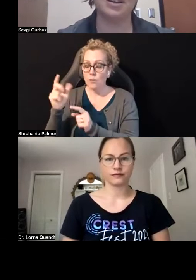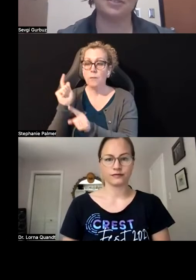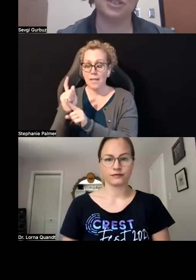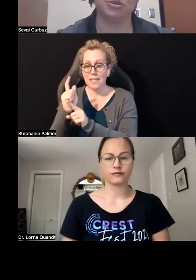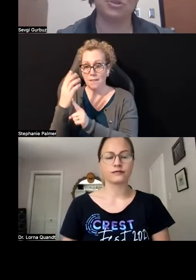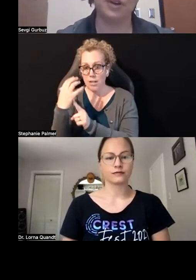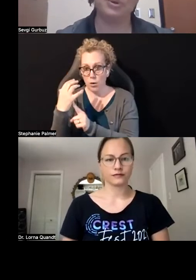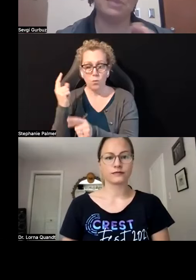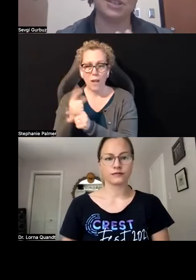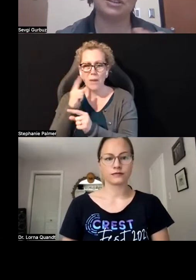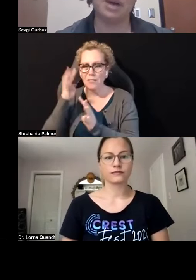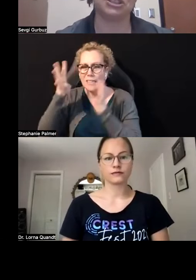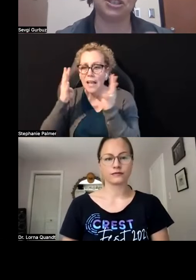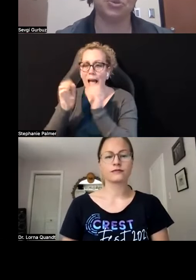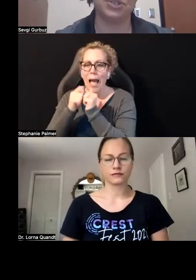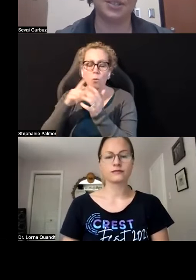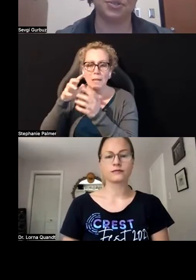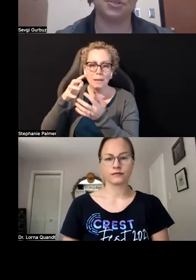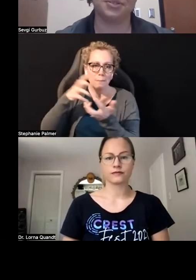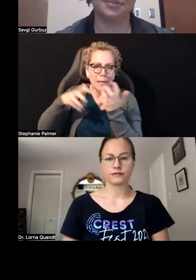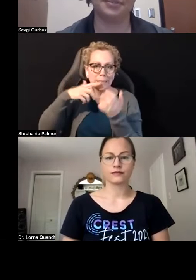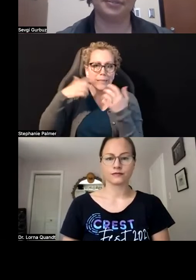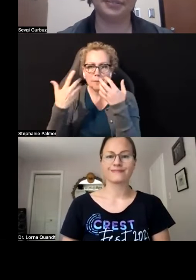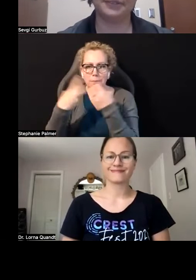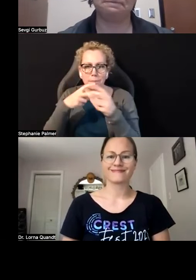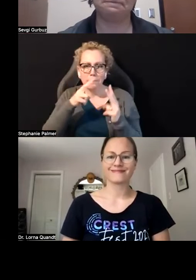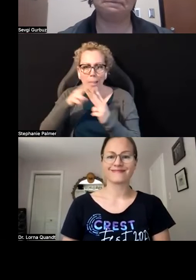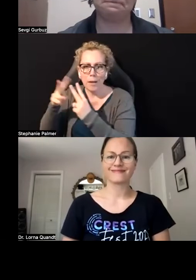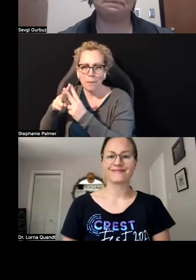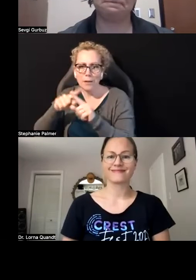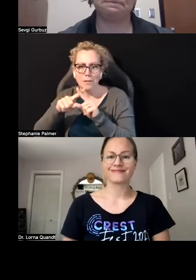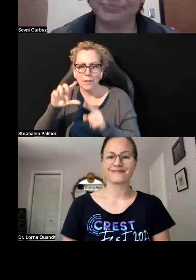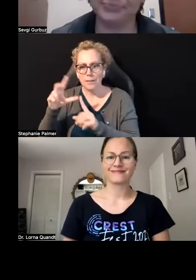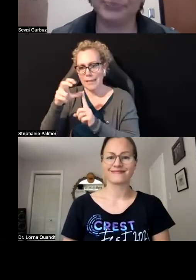be creative in terms of how we mix and match and use sensors.